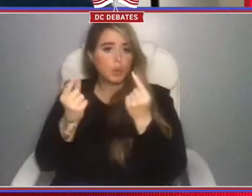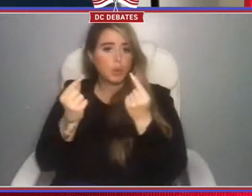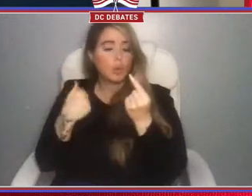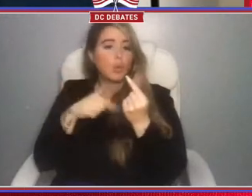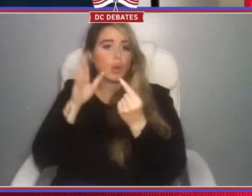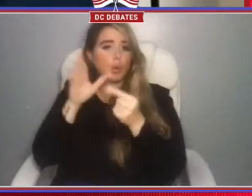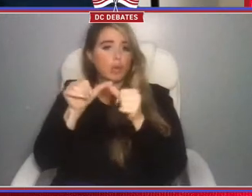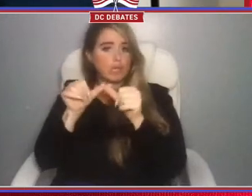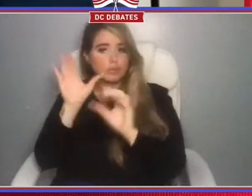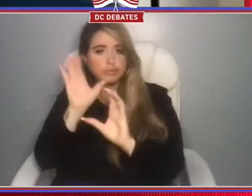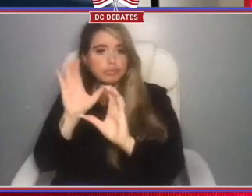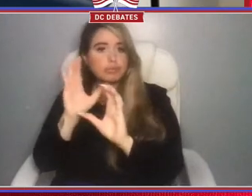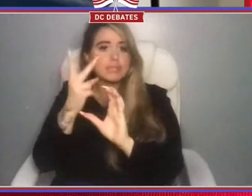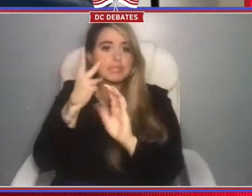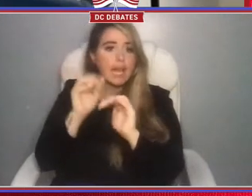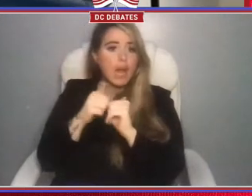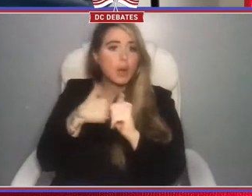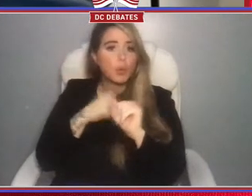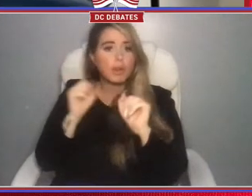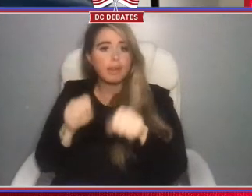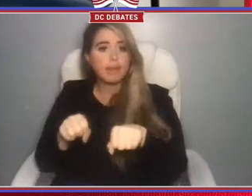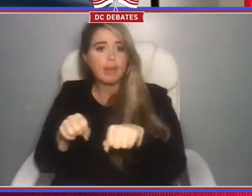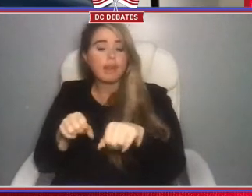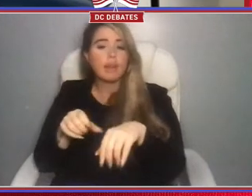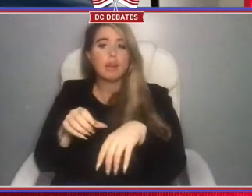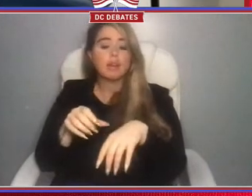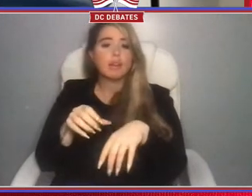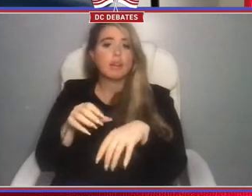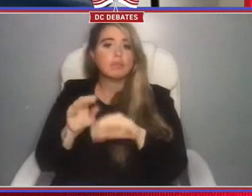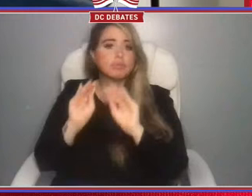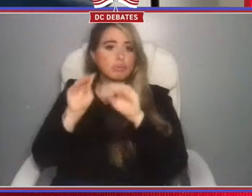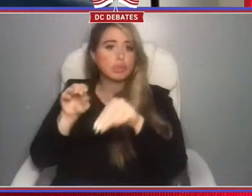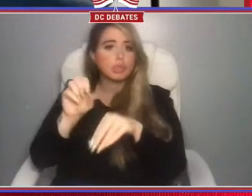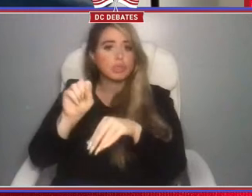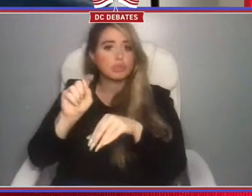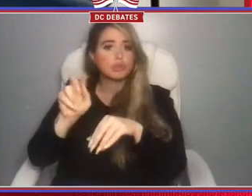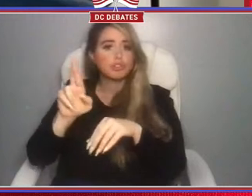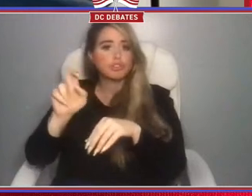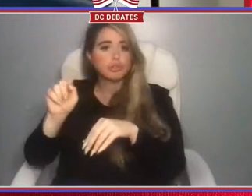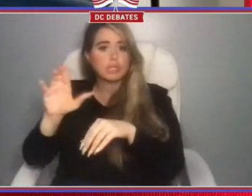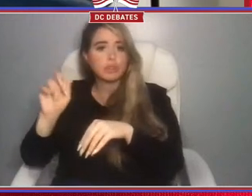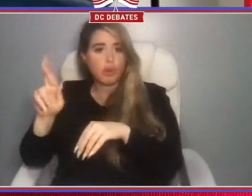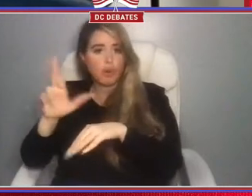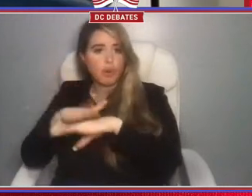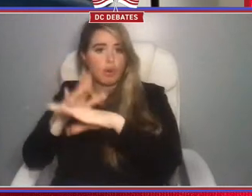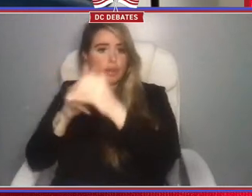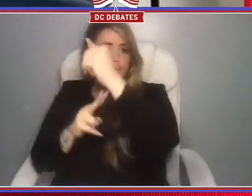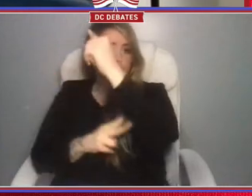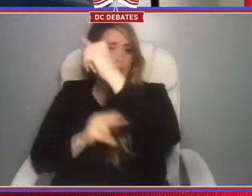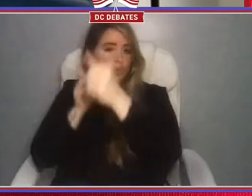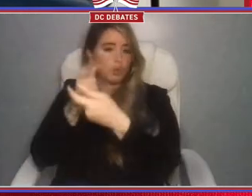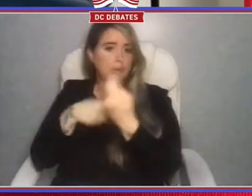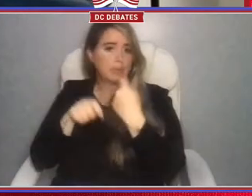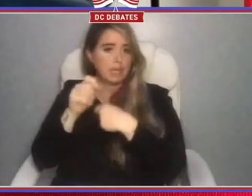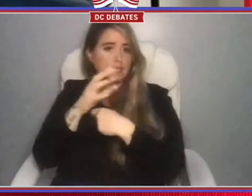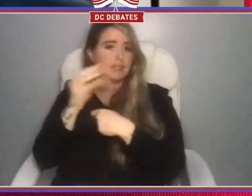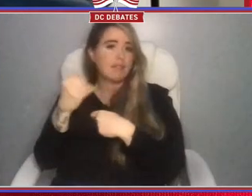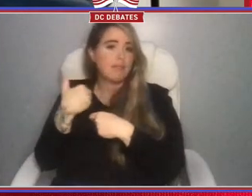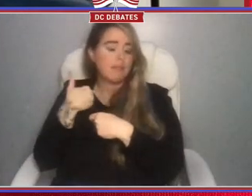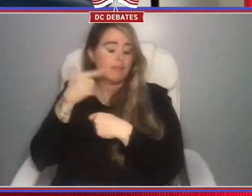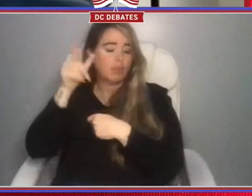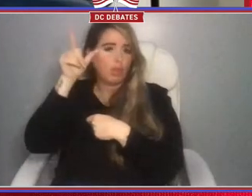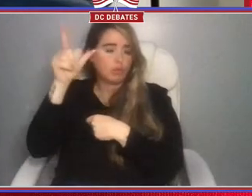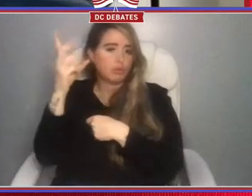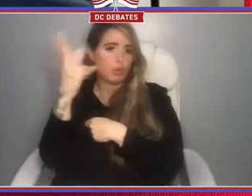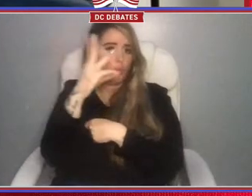we can get the streetcar over the Hopscotch Bridge, which we will be replacing, and have a logical westward